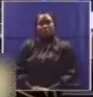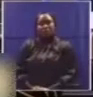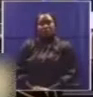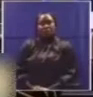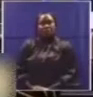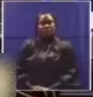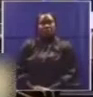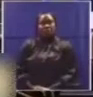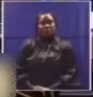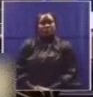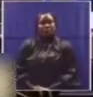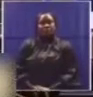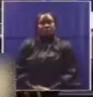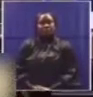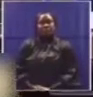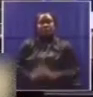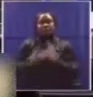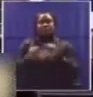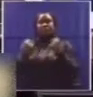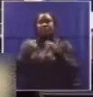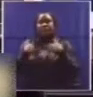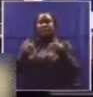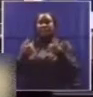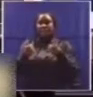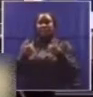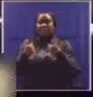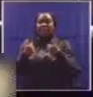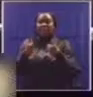Second reading debate, National Health Insurance Bill.